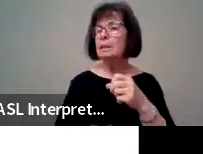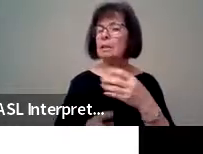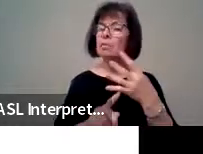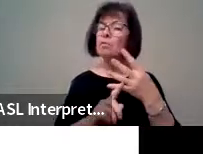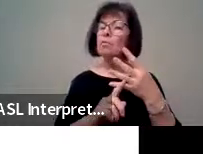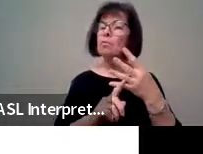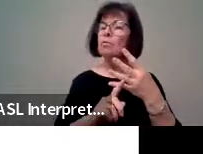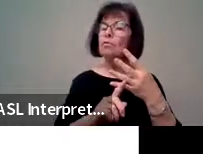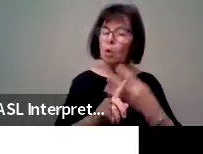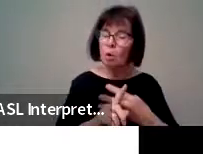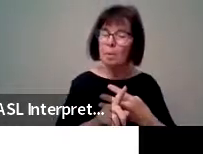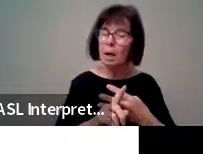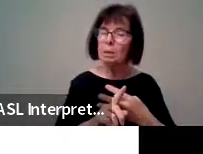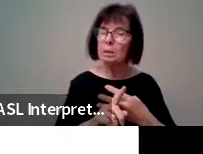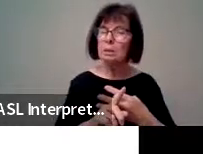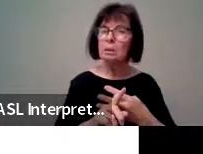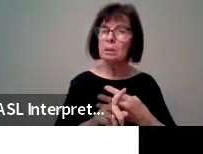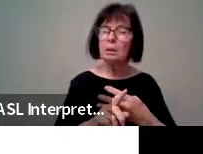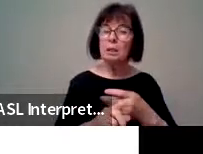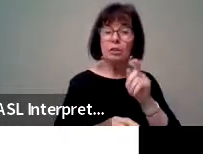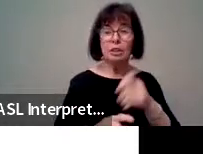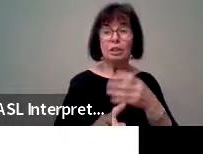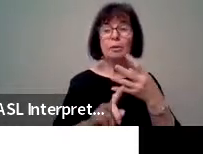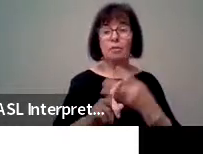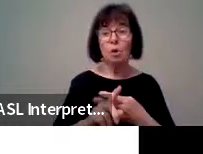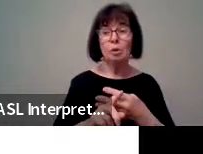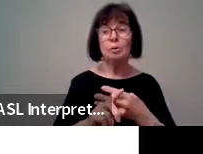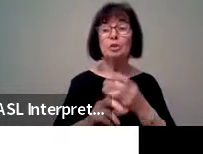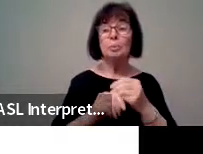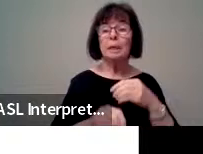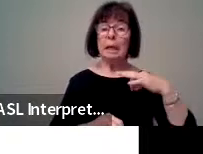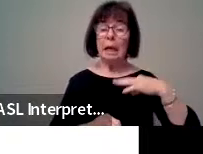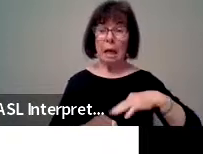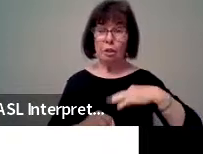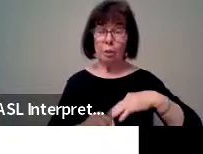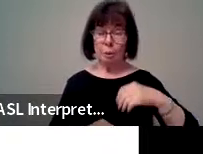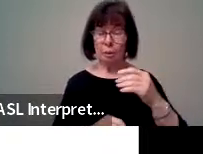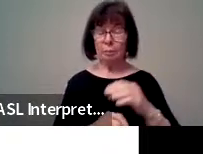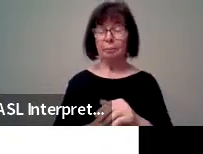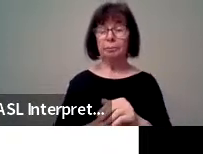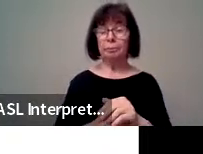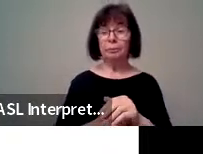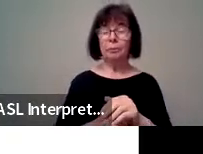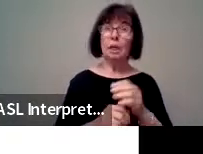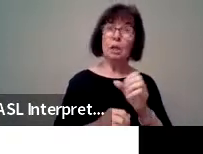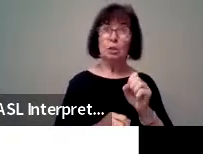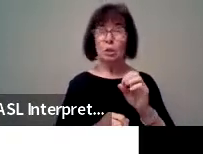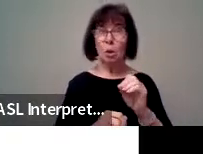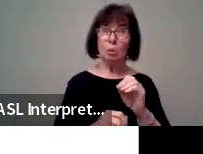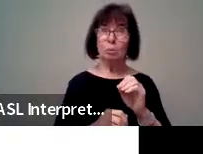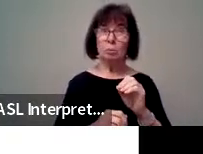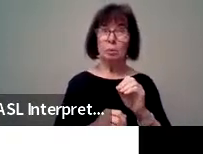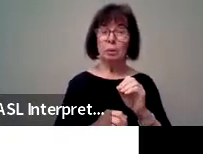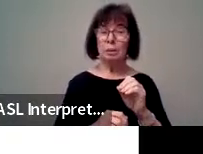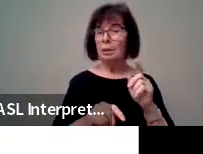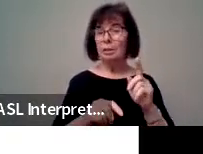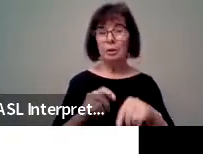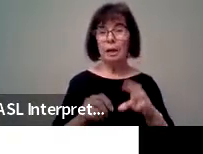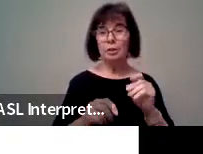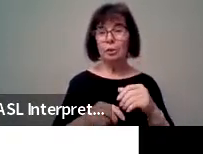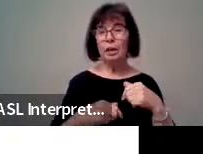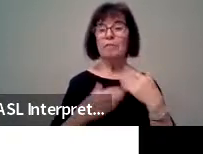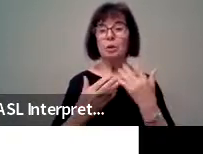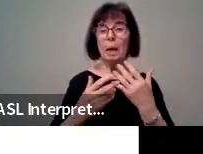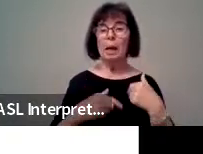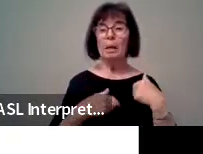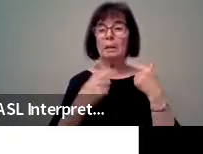is actually, you need to be 4 months out to be eligible. So you can't even do it until you're 4